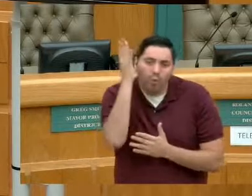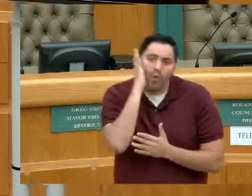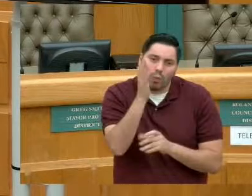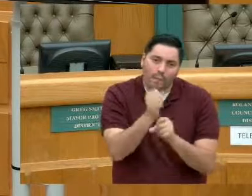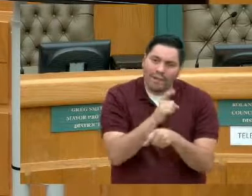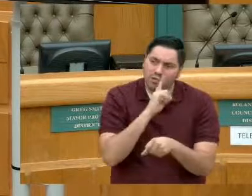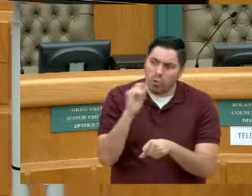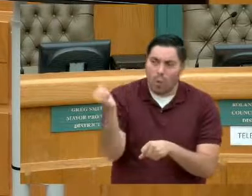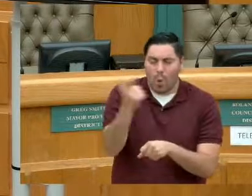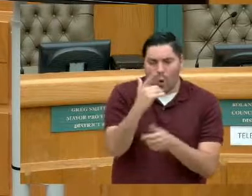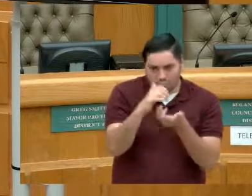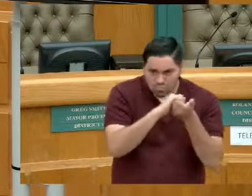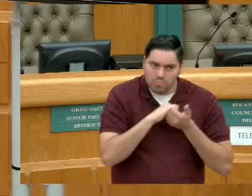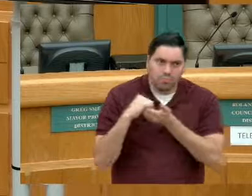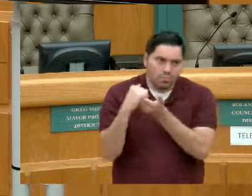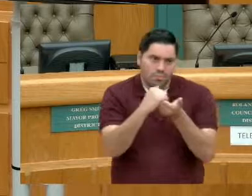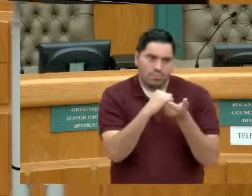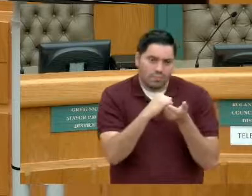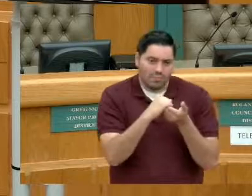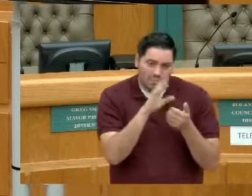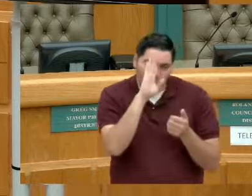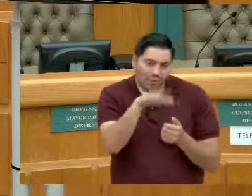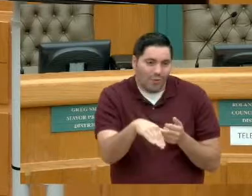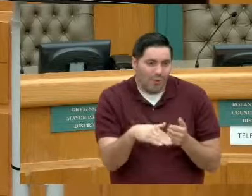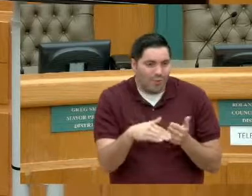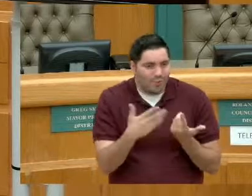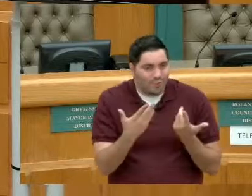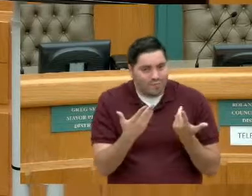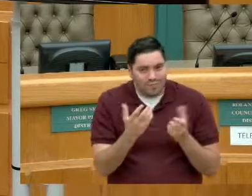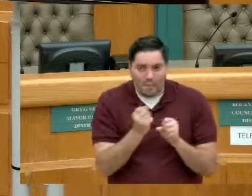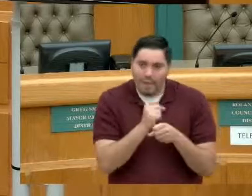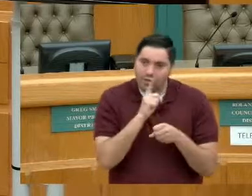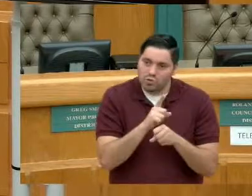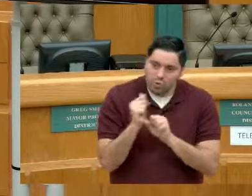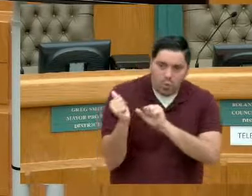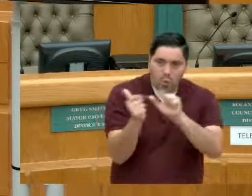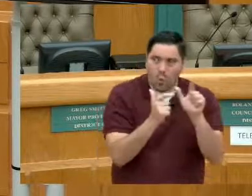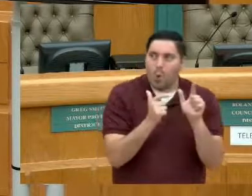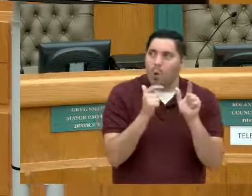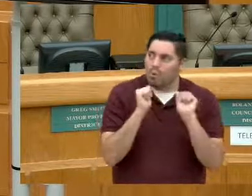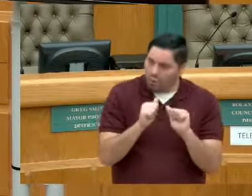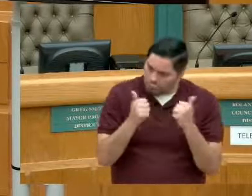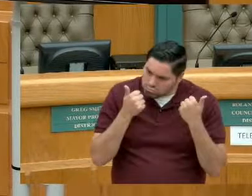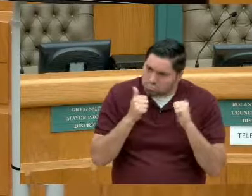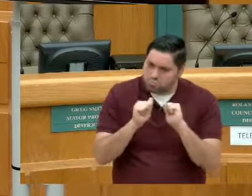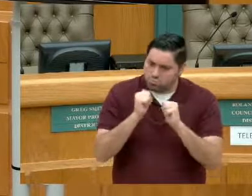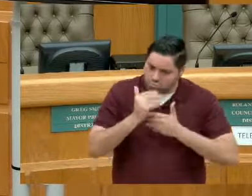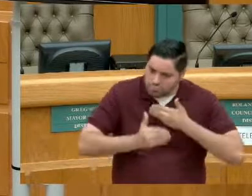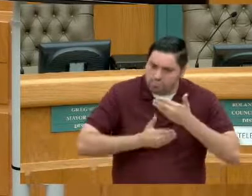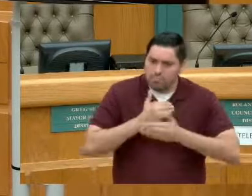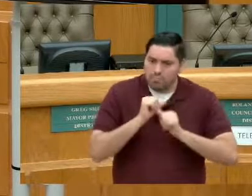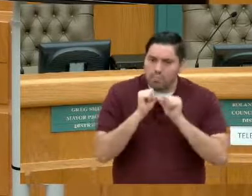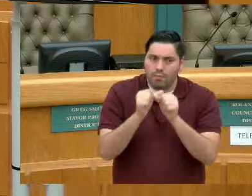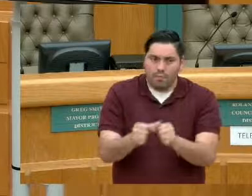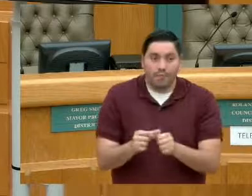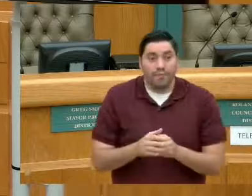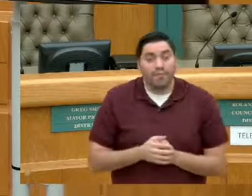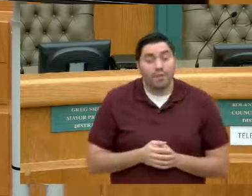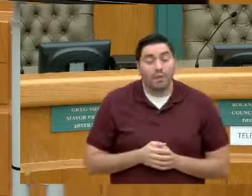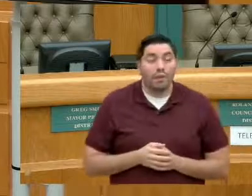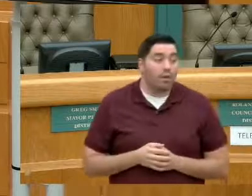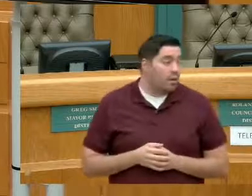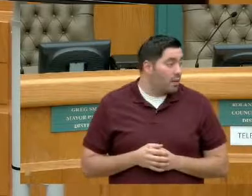all work together to make, to do everything we can to continue in the efforts that you've heard today. You're only hearing